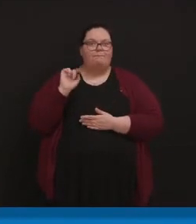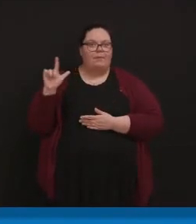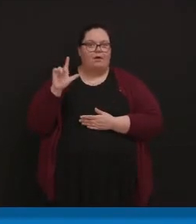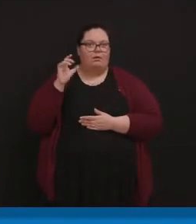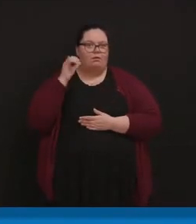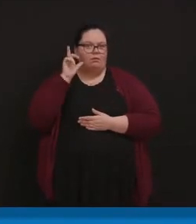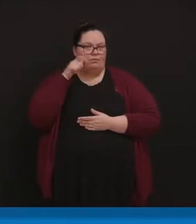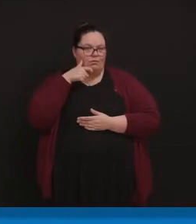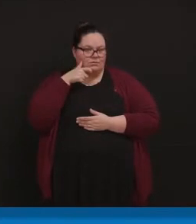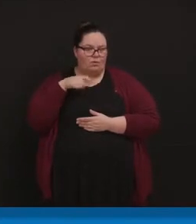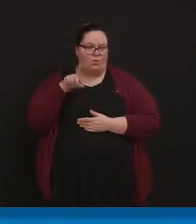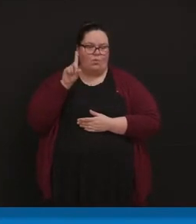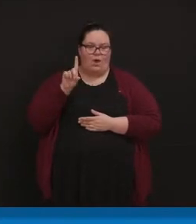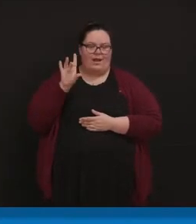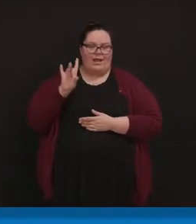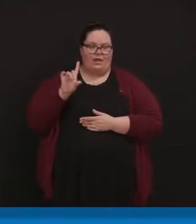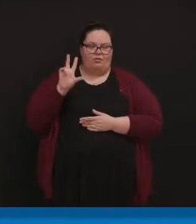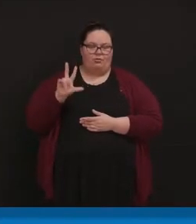at